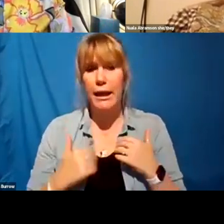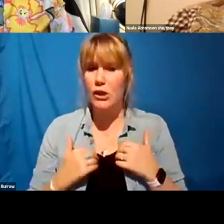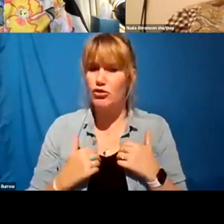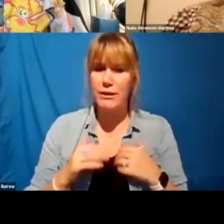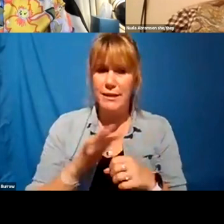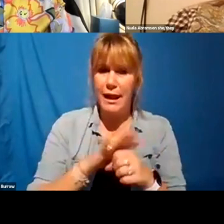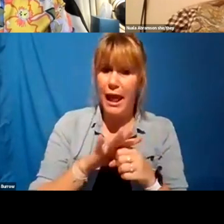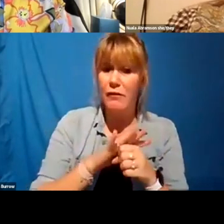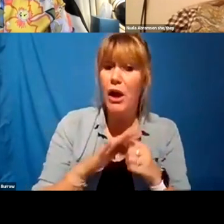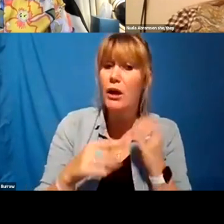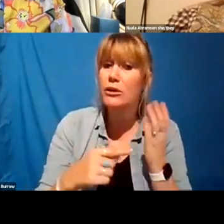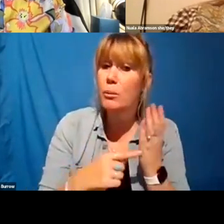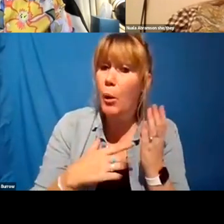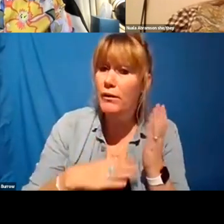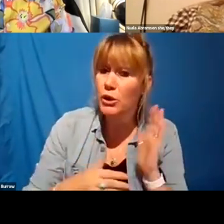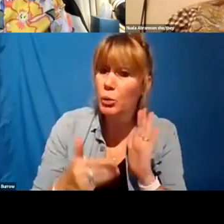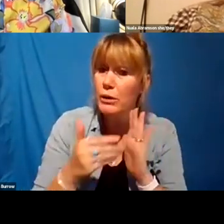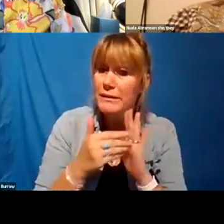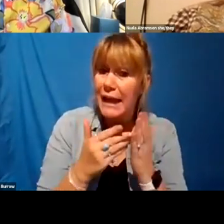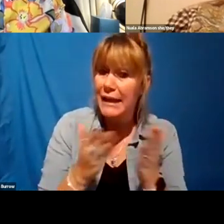you want to add anything to that?